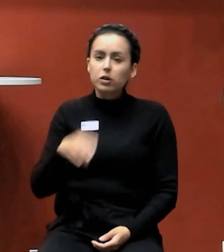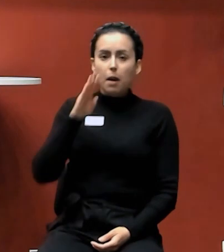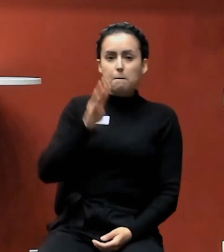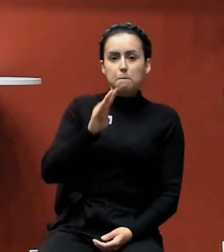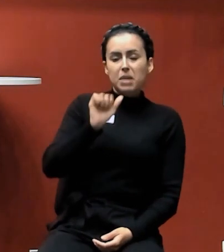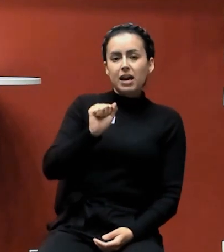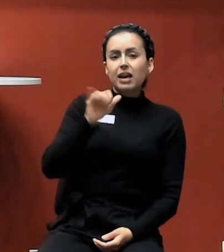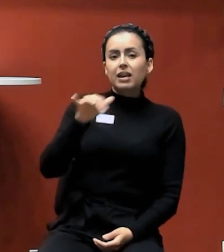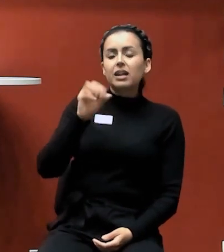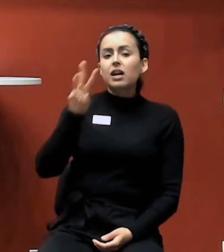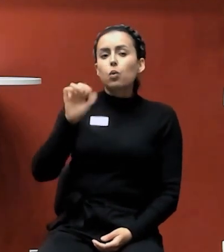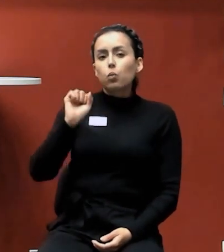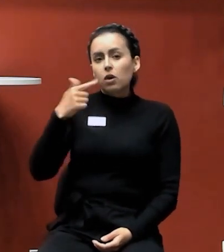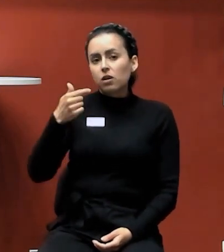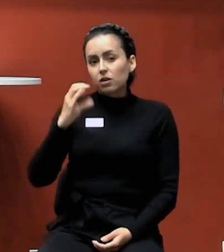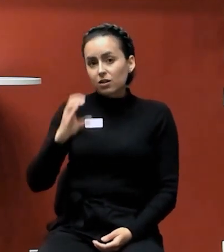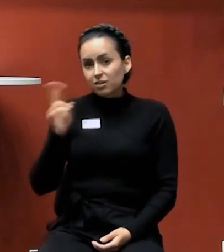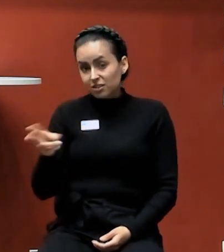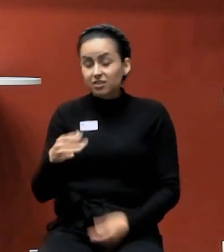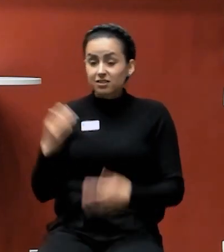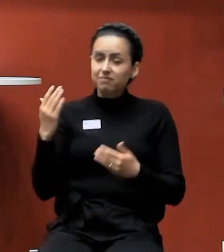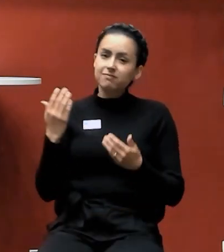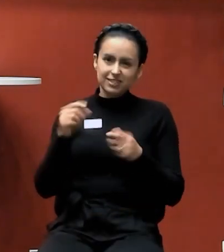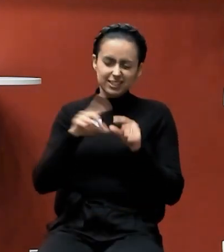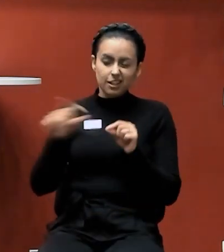I don't know. And when people ask me why,